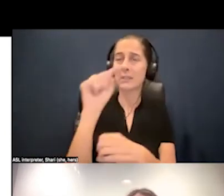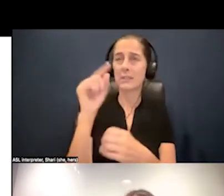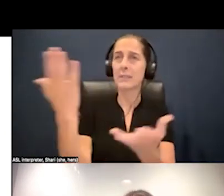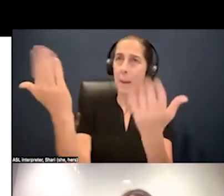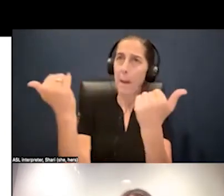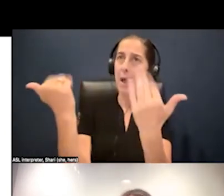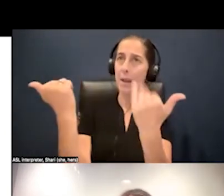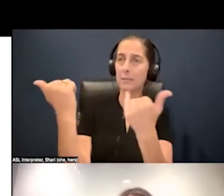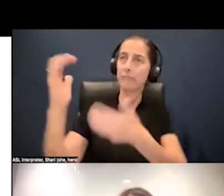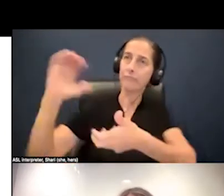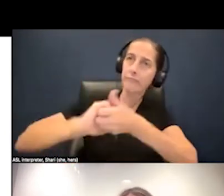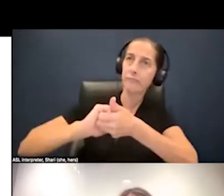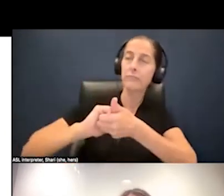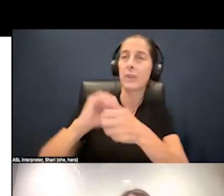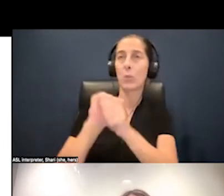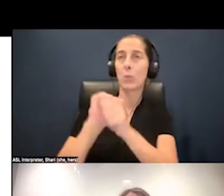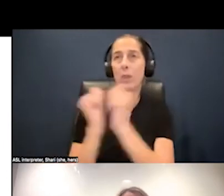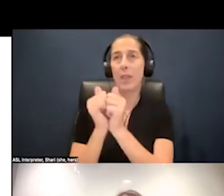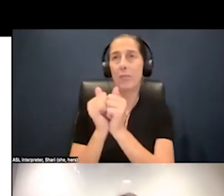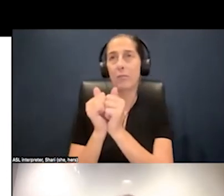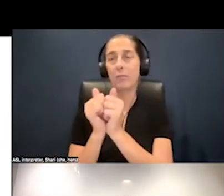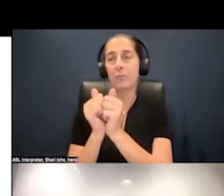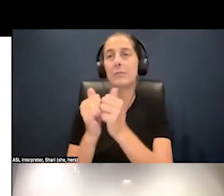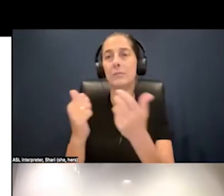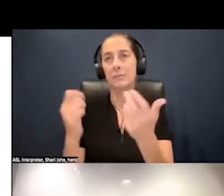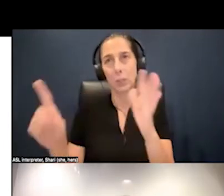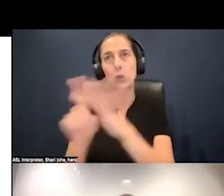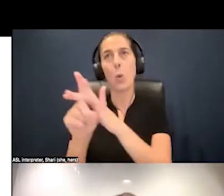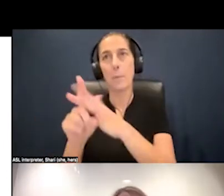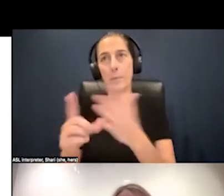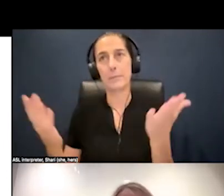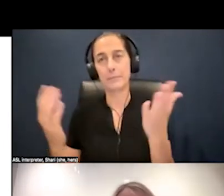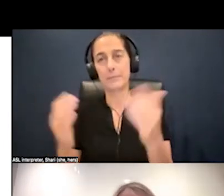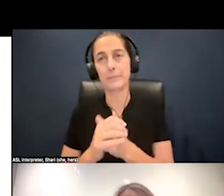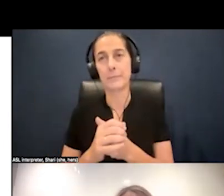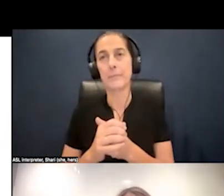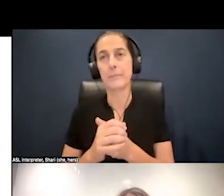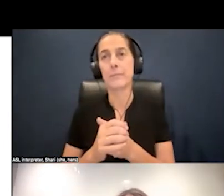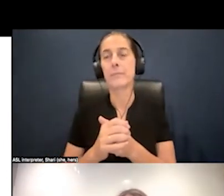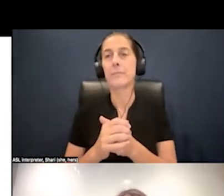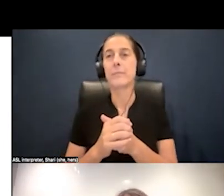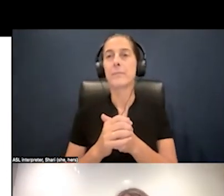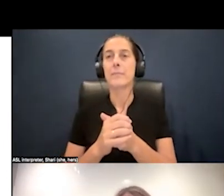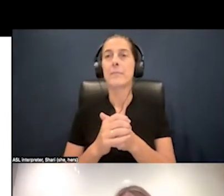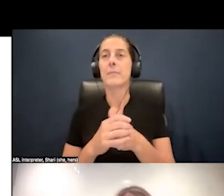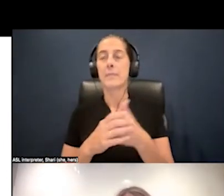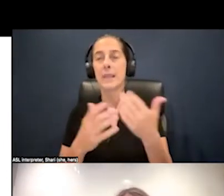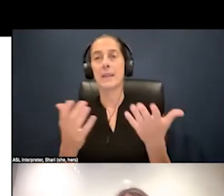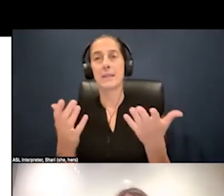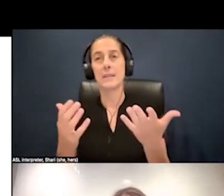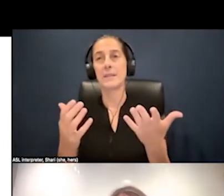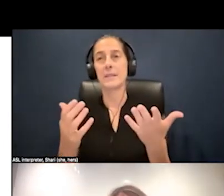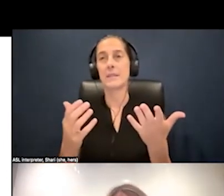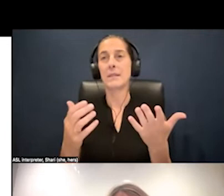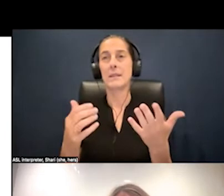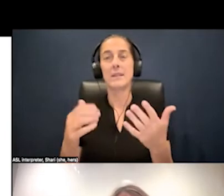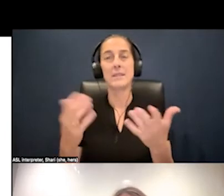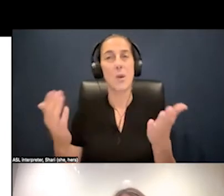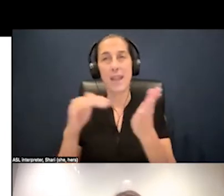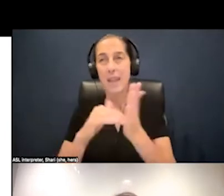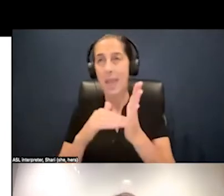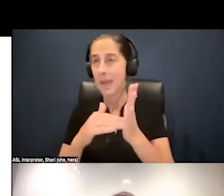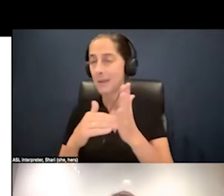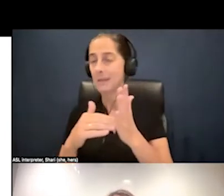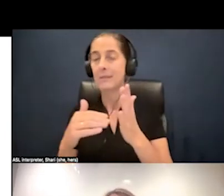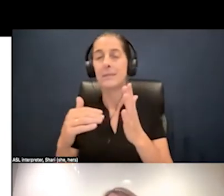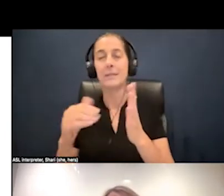working with these organizations, and really at the end of the day, coming back to the very, very just core concept